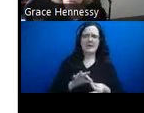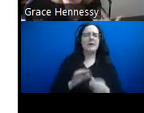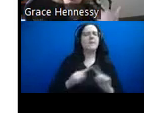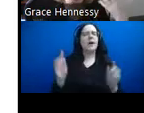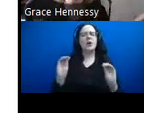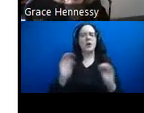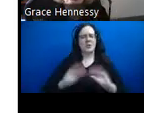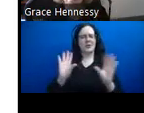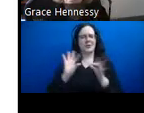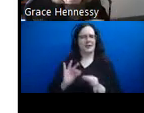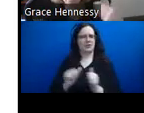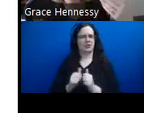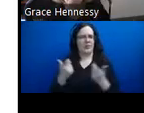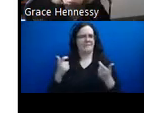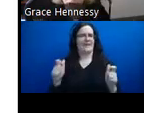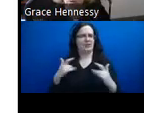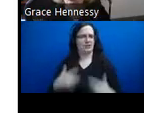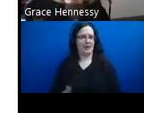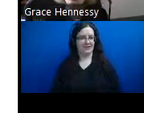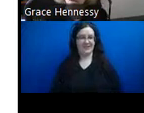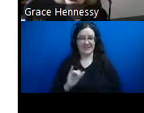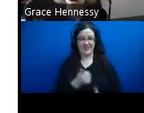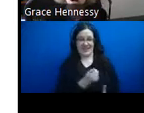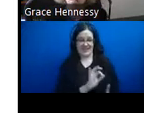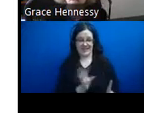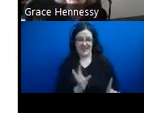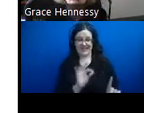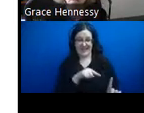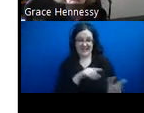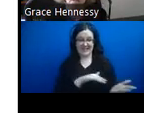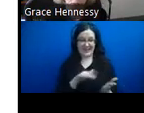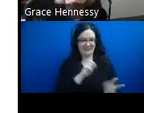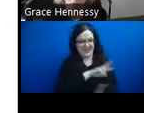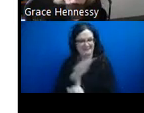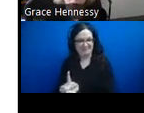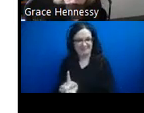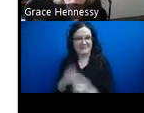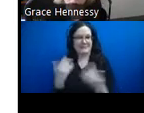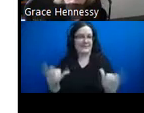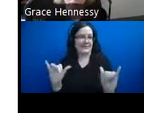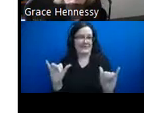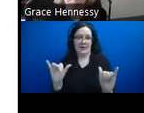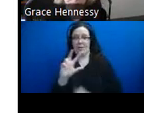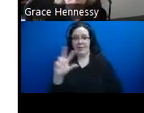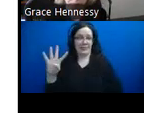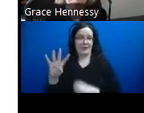So sort of what we saw in 1969 really kind of carries over into studies 34 years